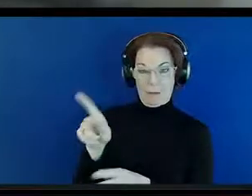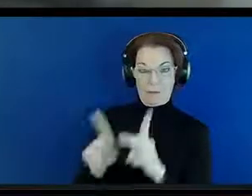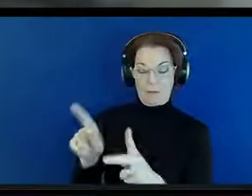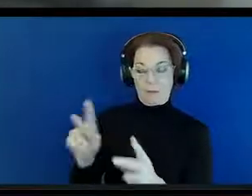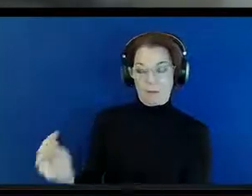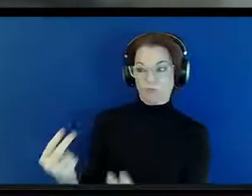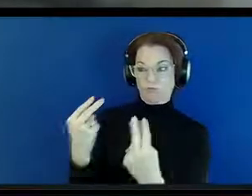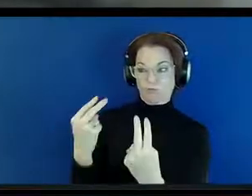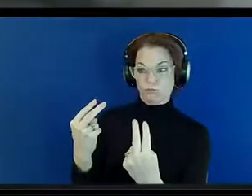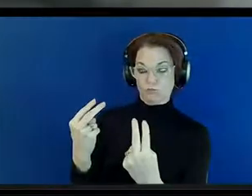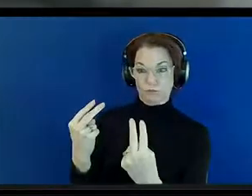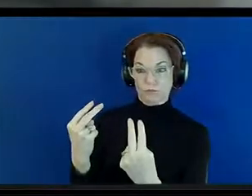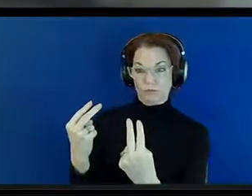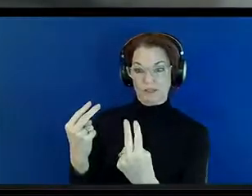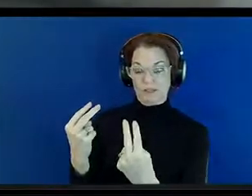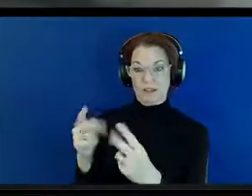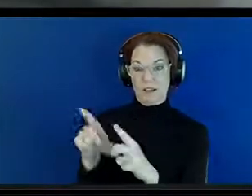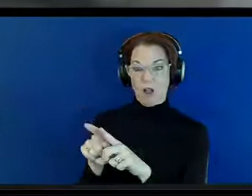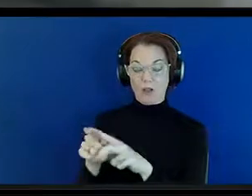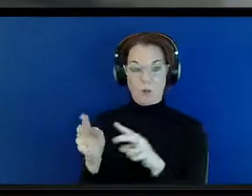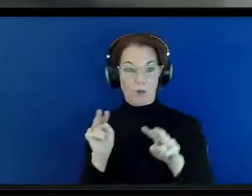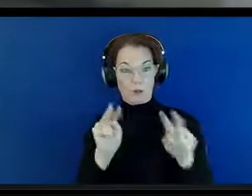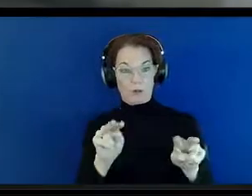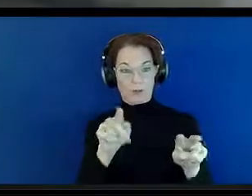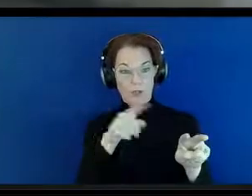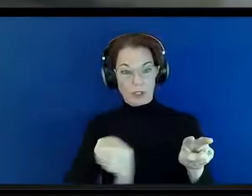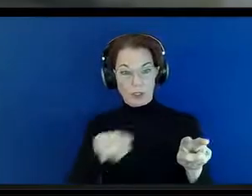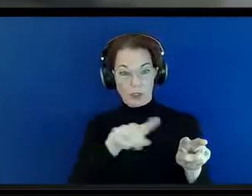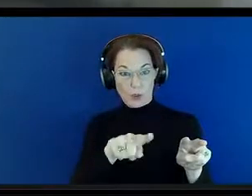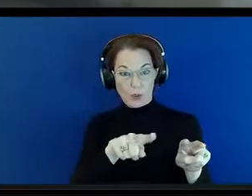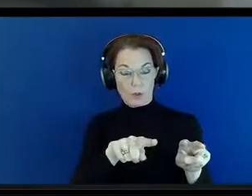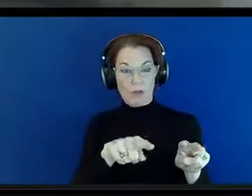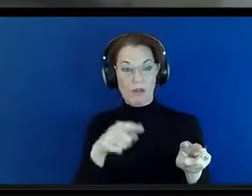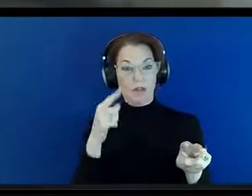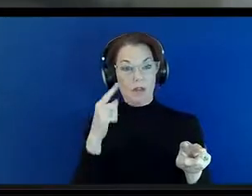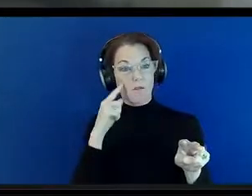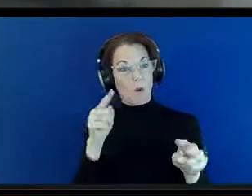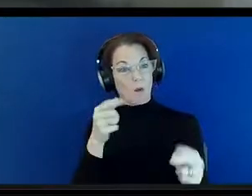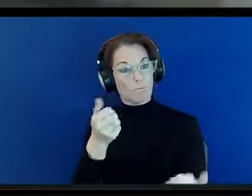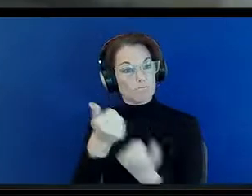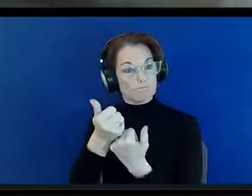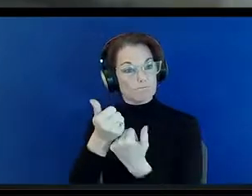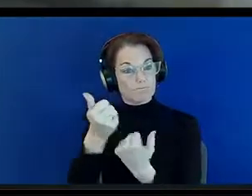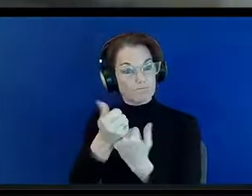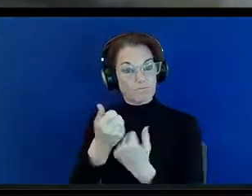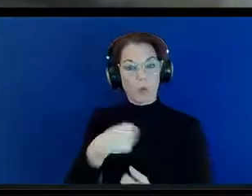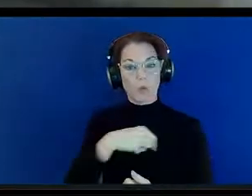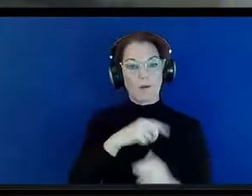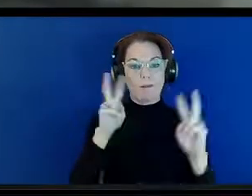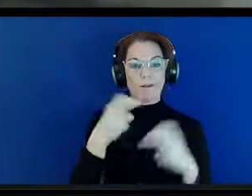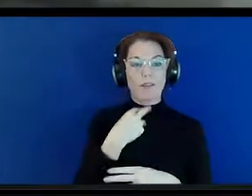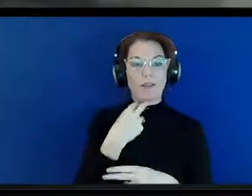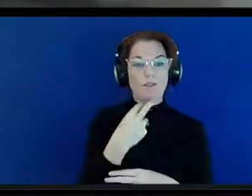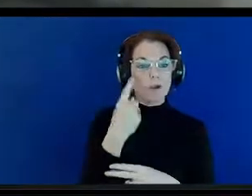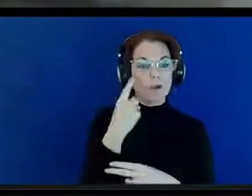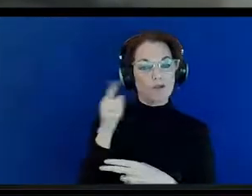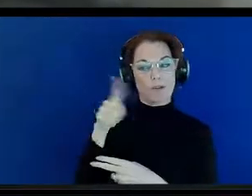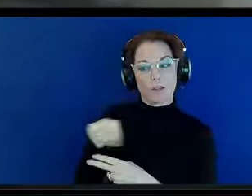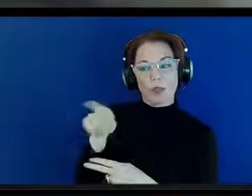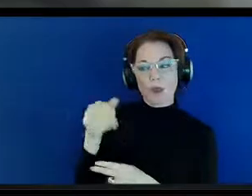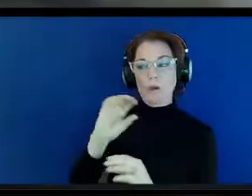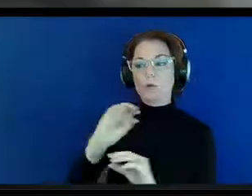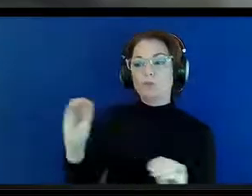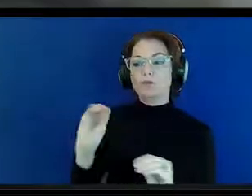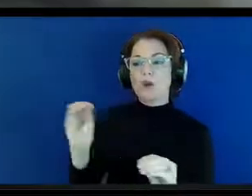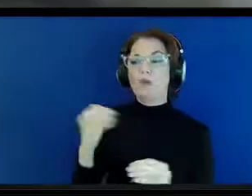legislators, look to us who participate today as their voice. We're the voice of the voiceless. We are the